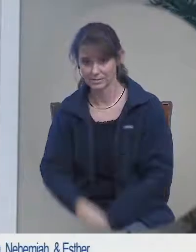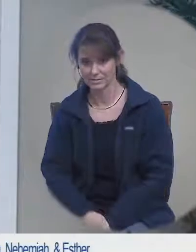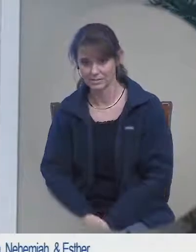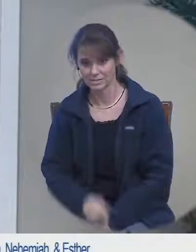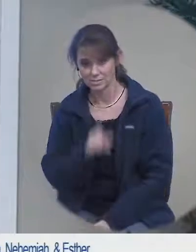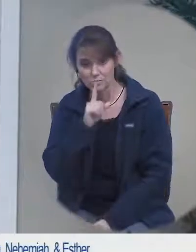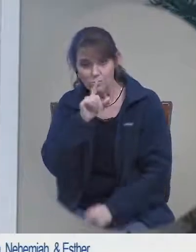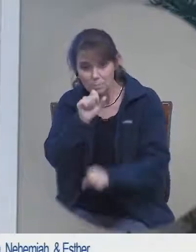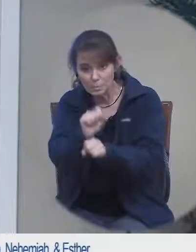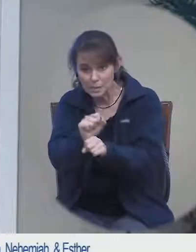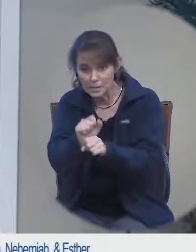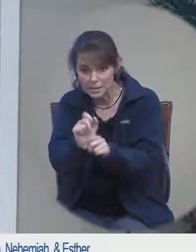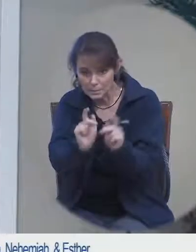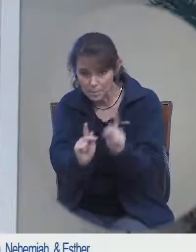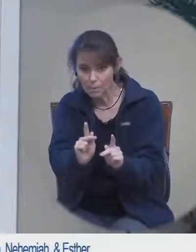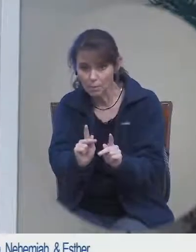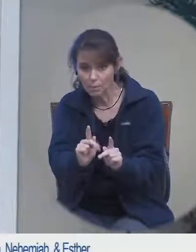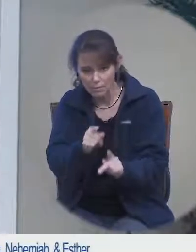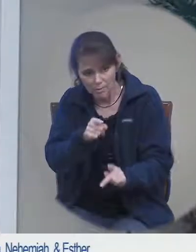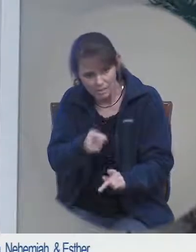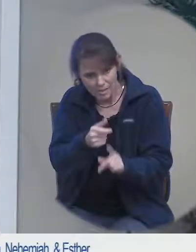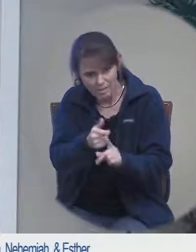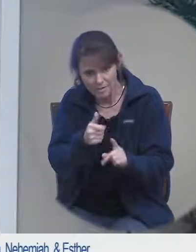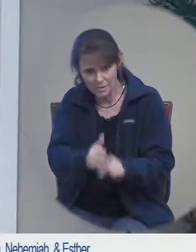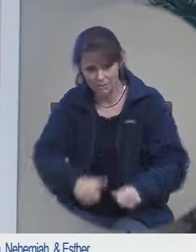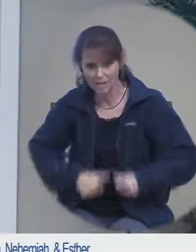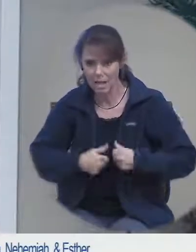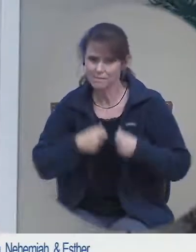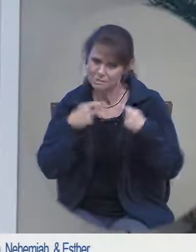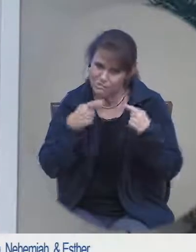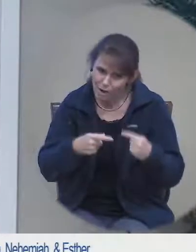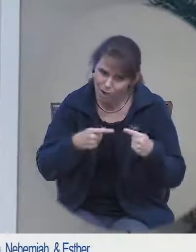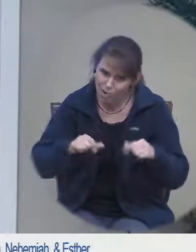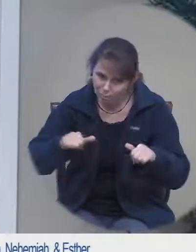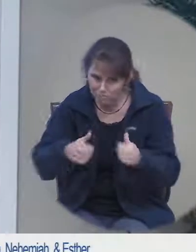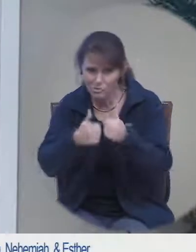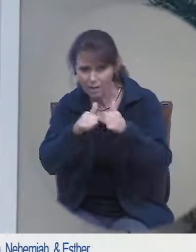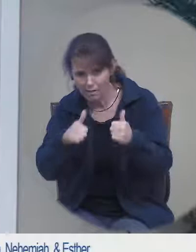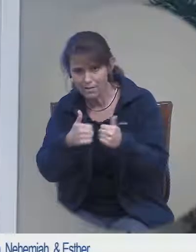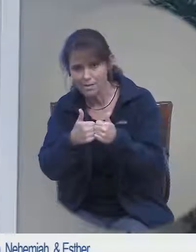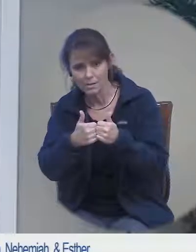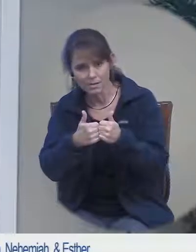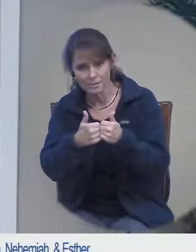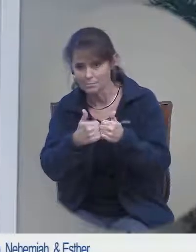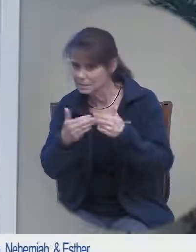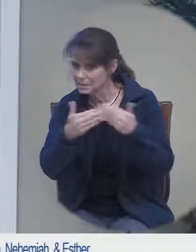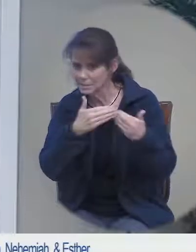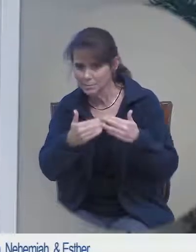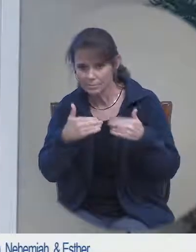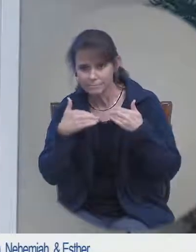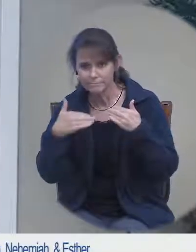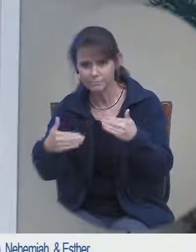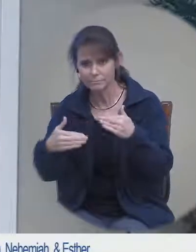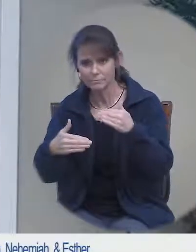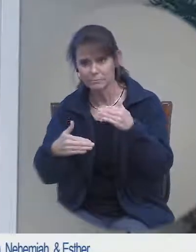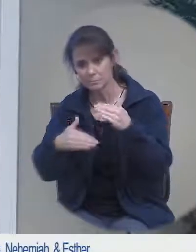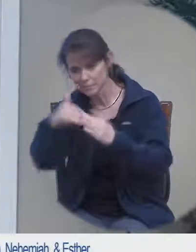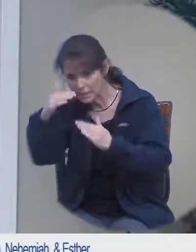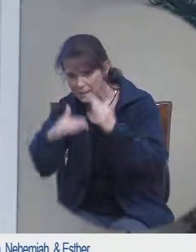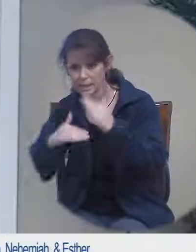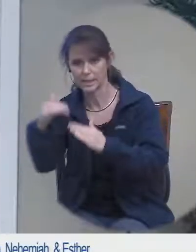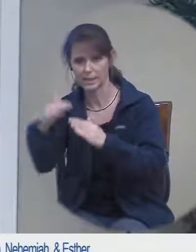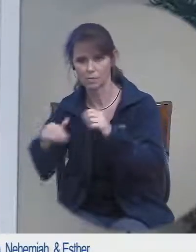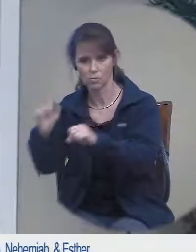real people who had real struggles and real challenges and gathered together with the work. I just think it's